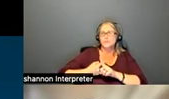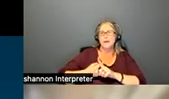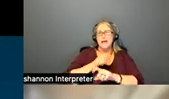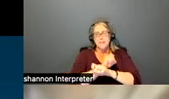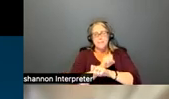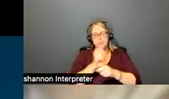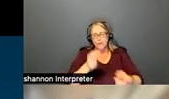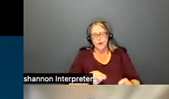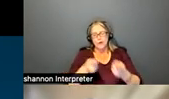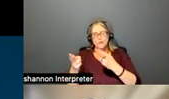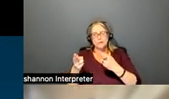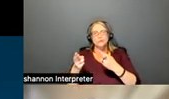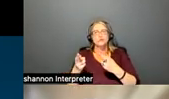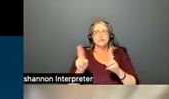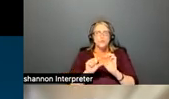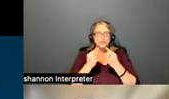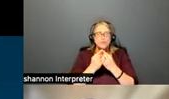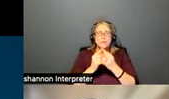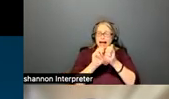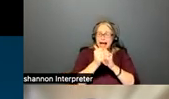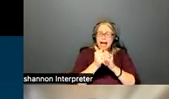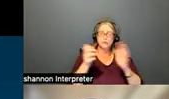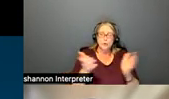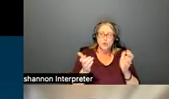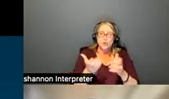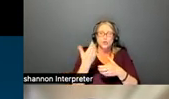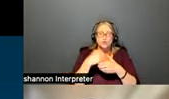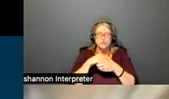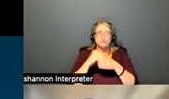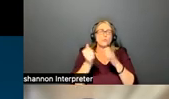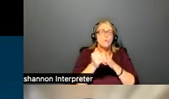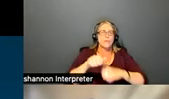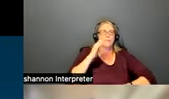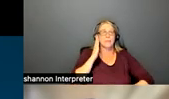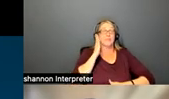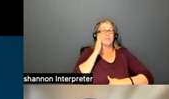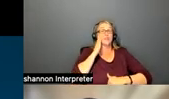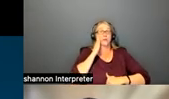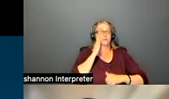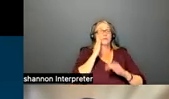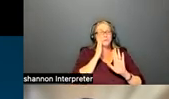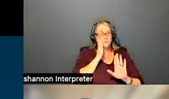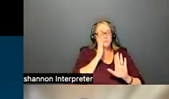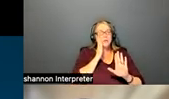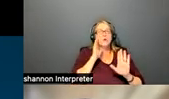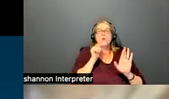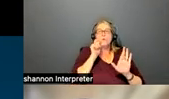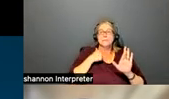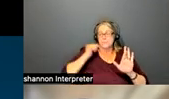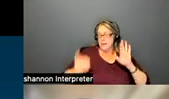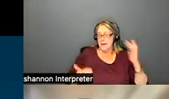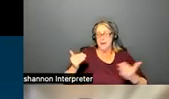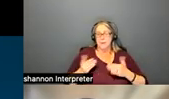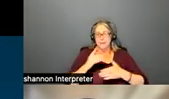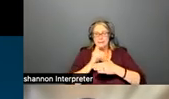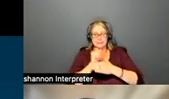ways for encouraging inclusion, of course, with the knowledge that we also want to be hiring disabled